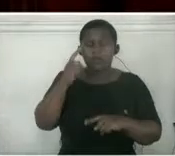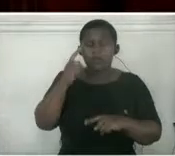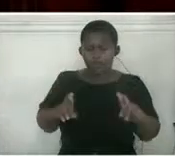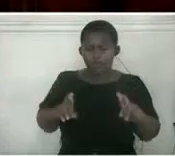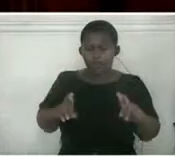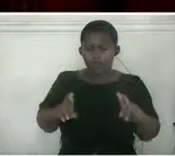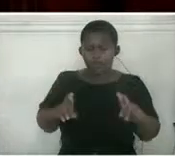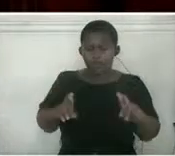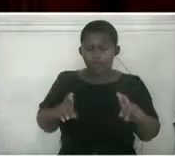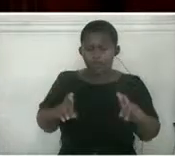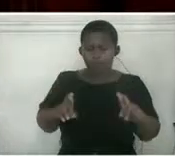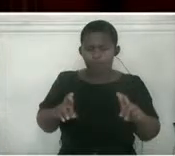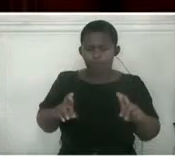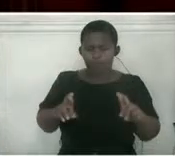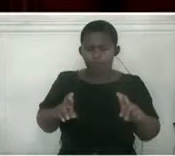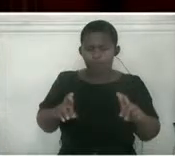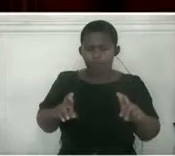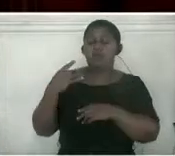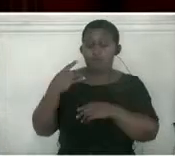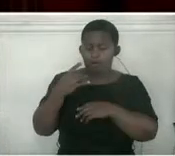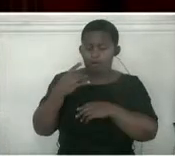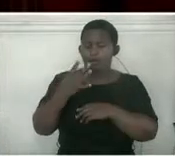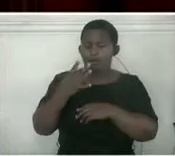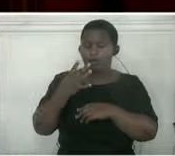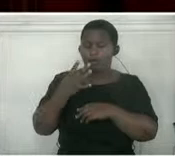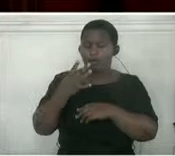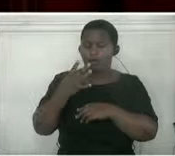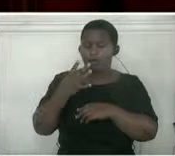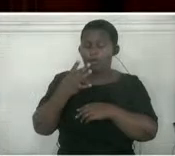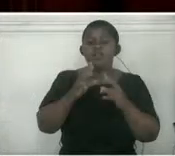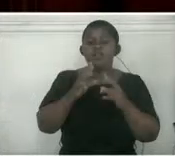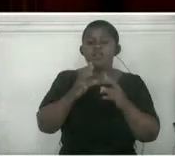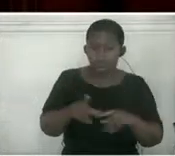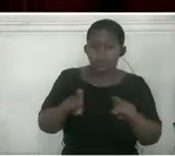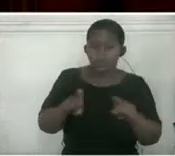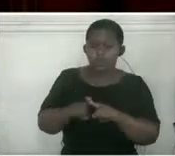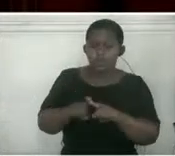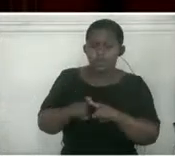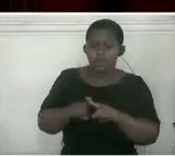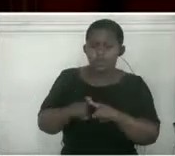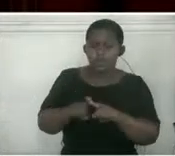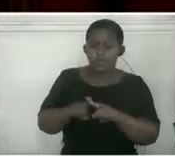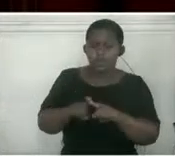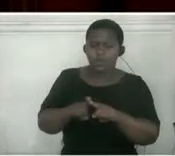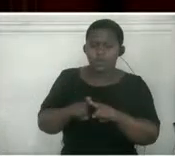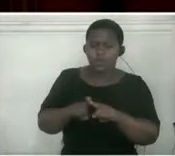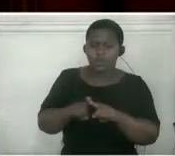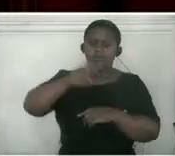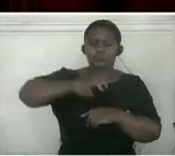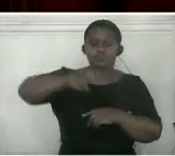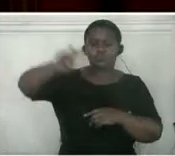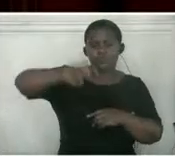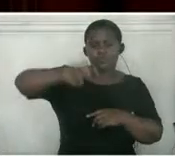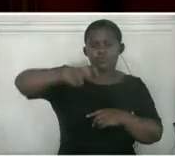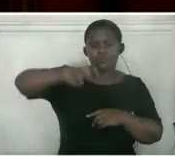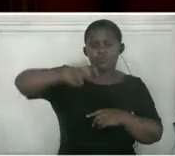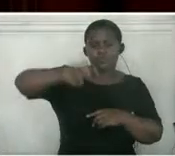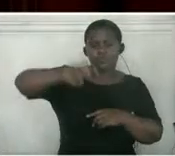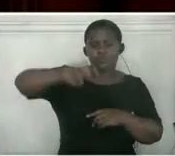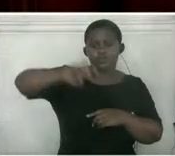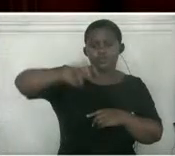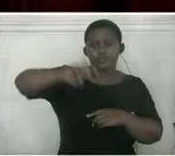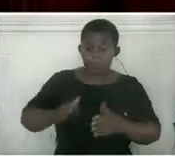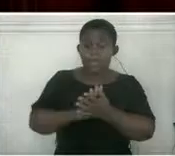president will be favorable to that request. A strong tourism as well as on women and